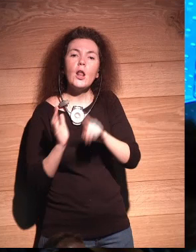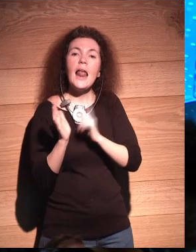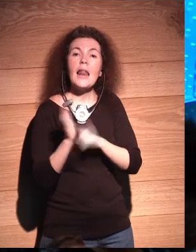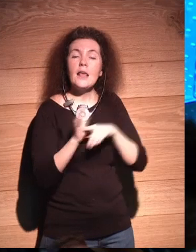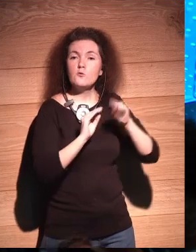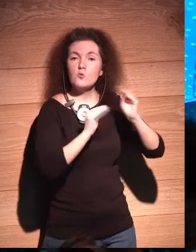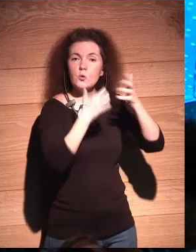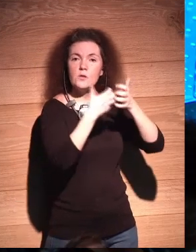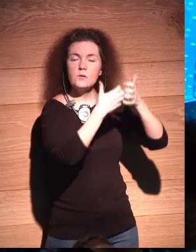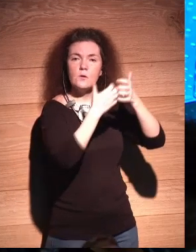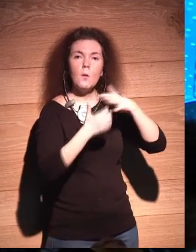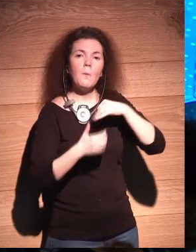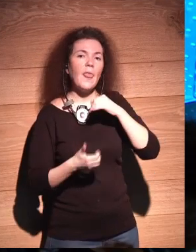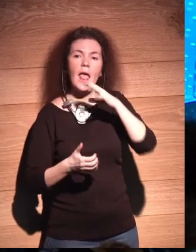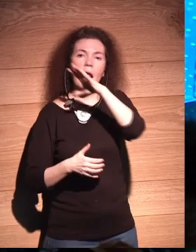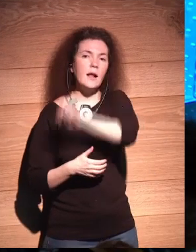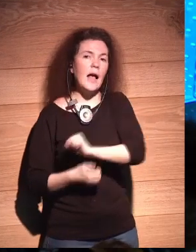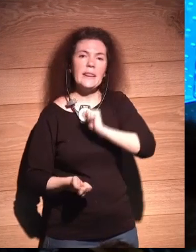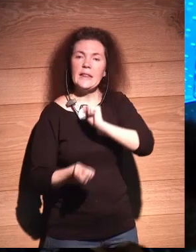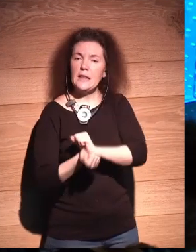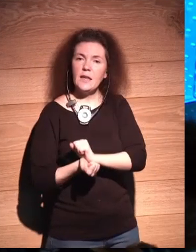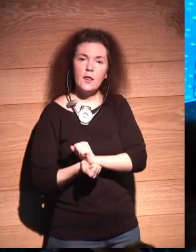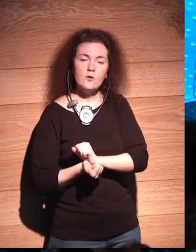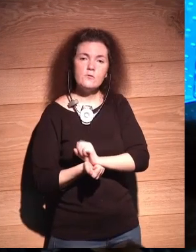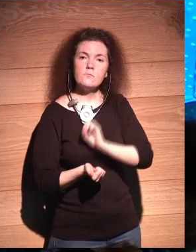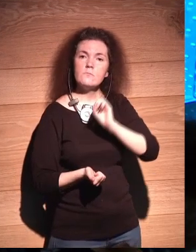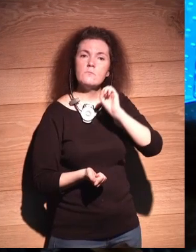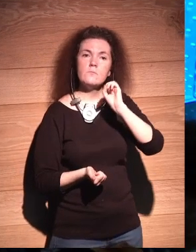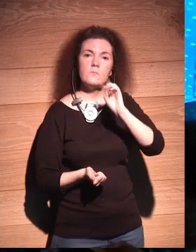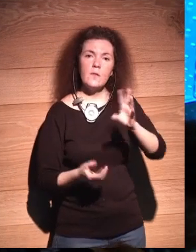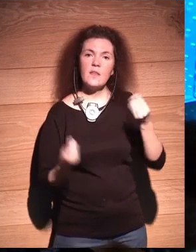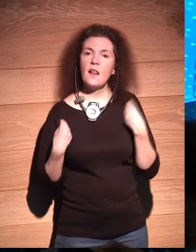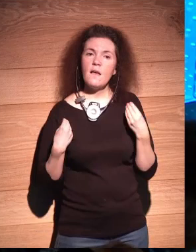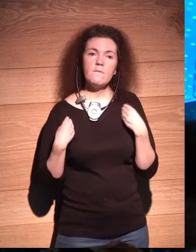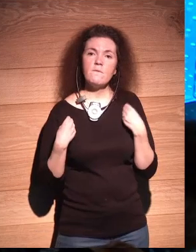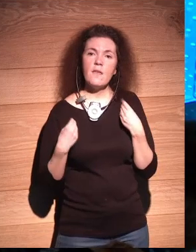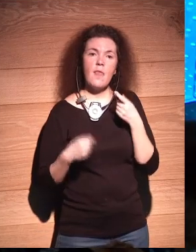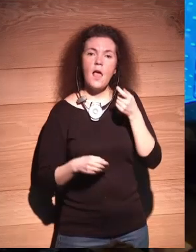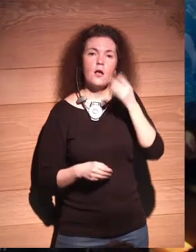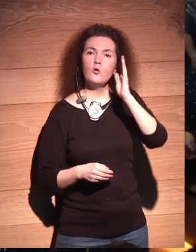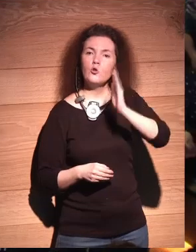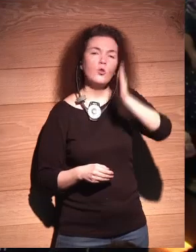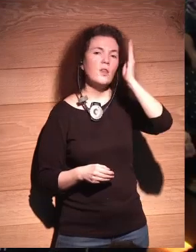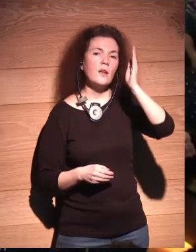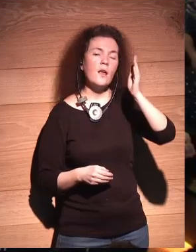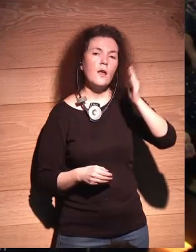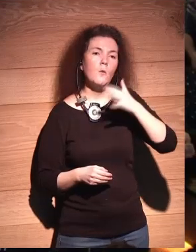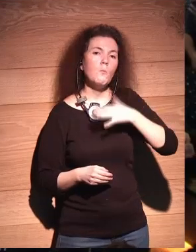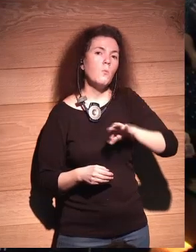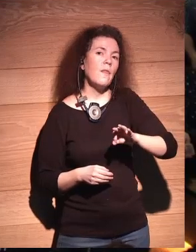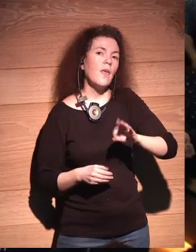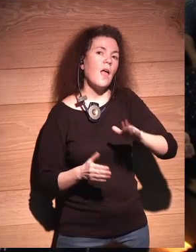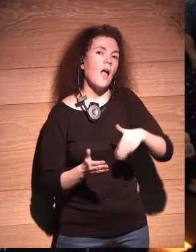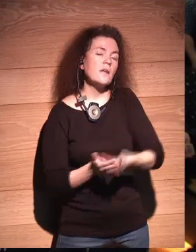25 years to life. Life in prison. Standing there with a joint. Life. Many people got life in